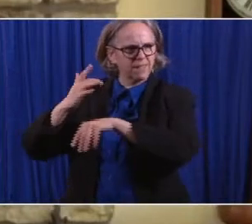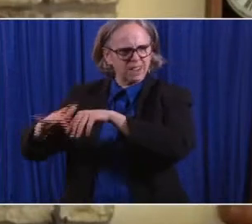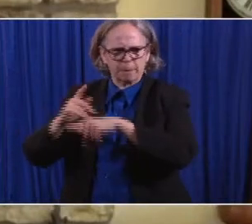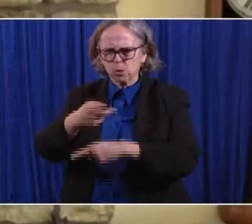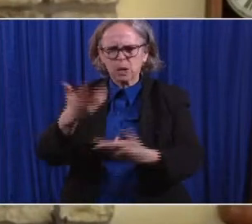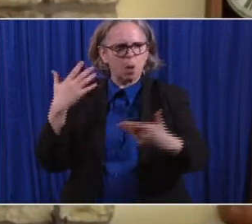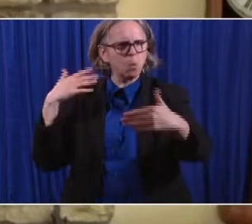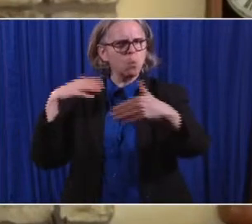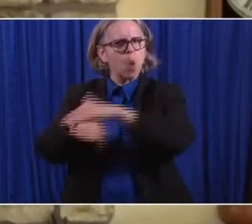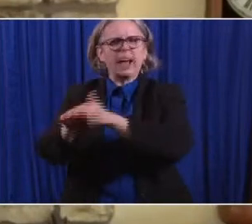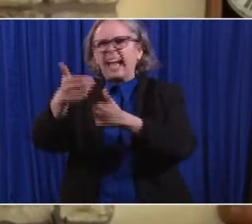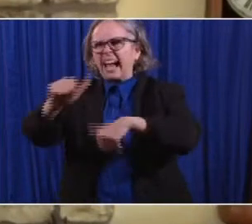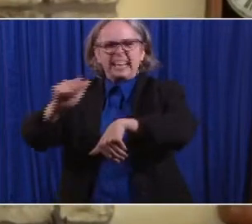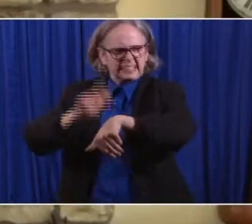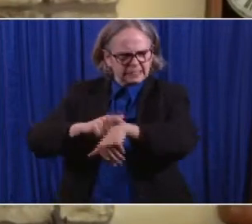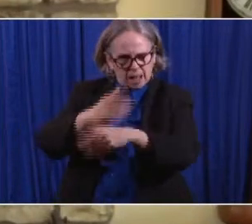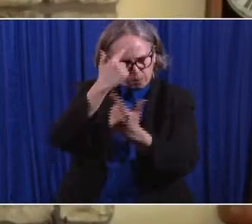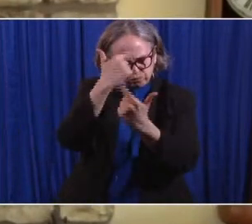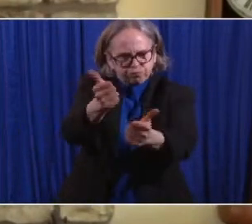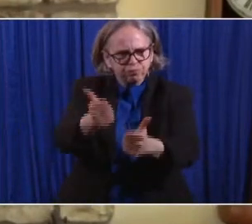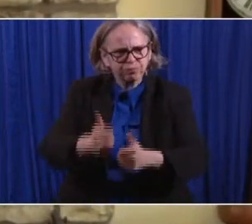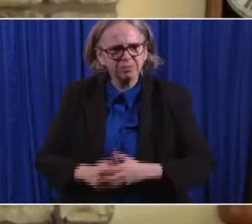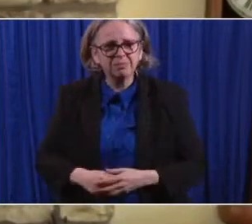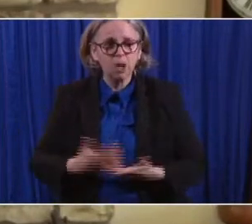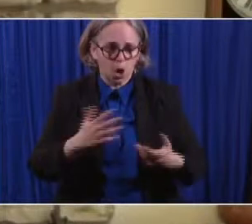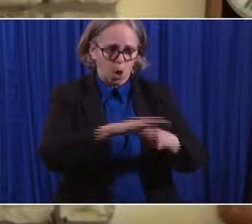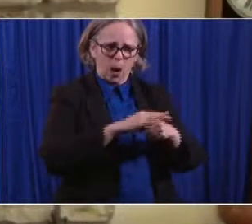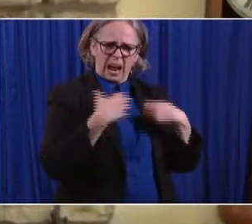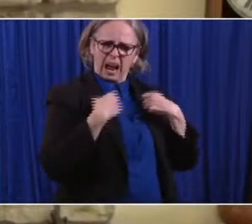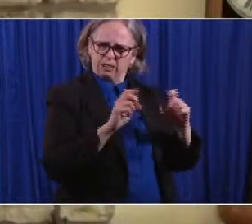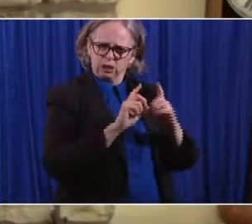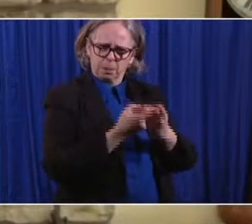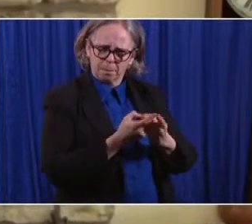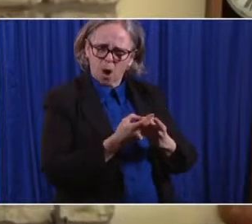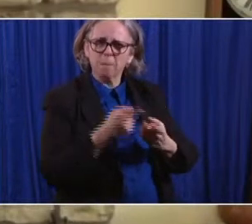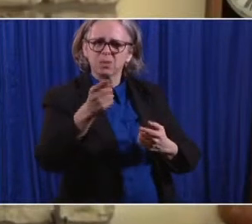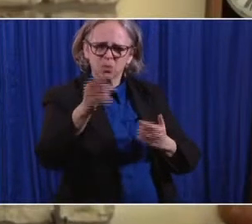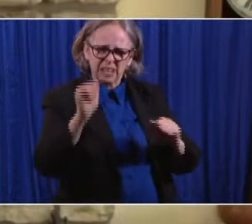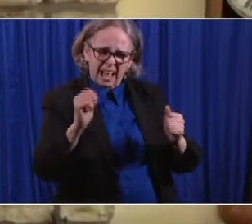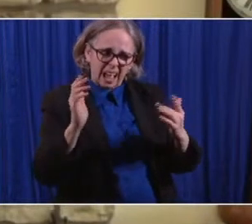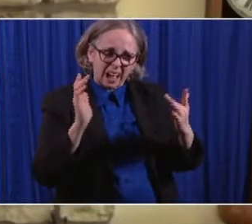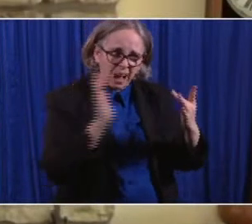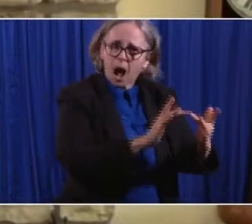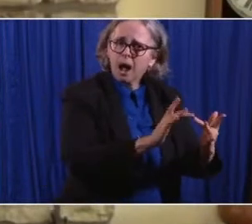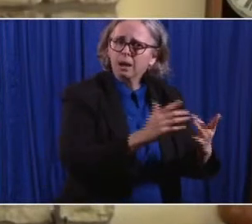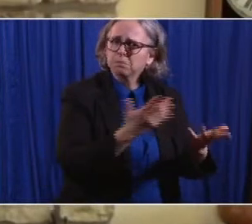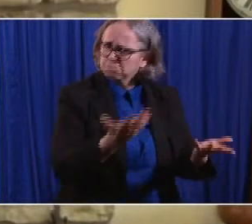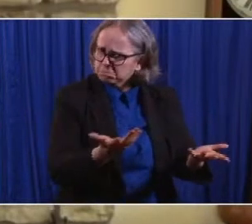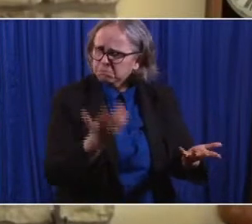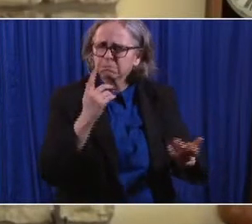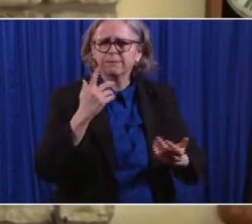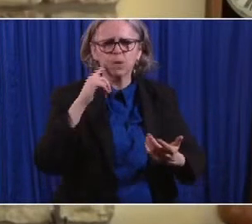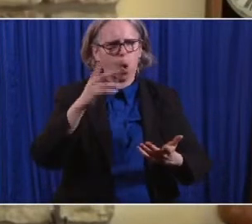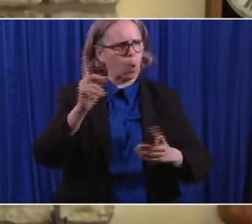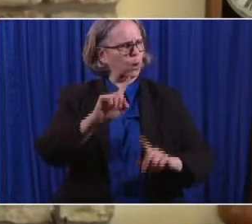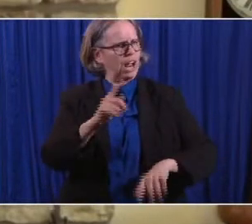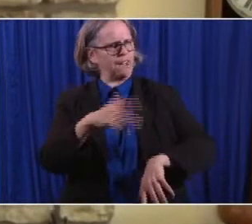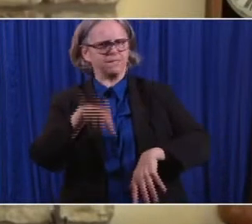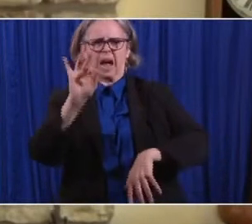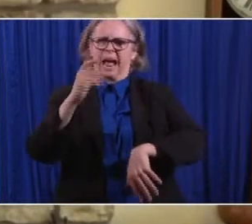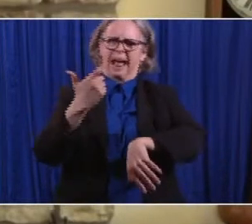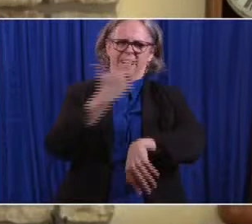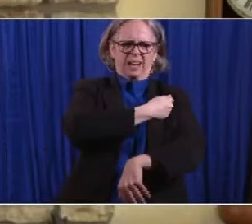community. Local health department, you can always call the local health department. You can also call the area agencies